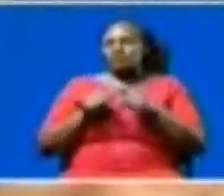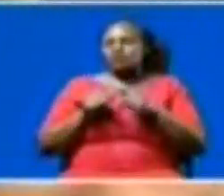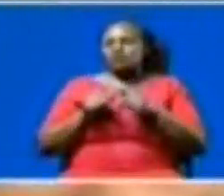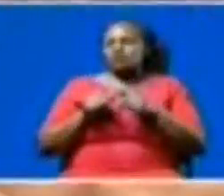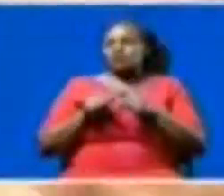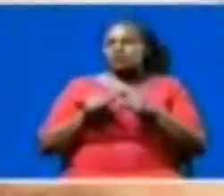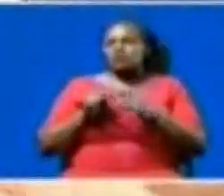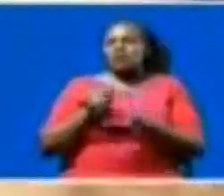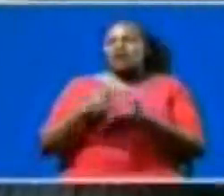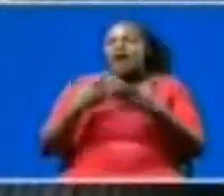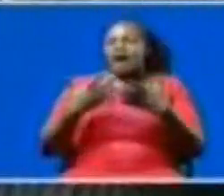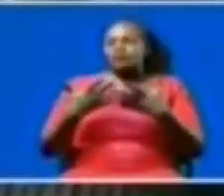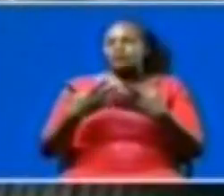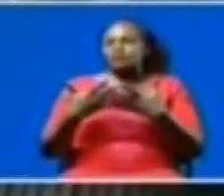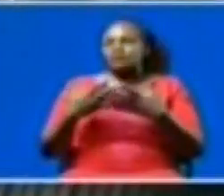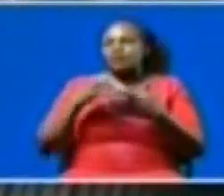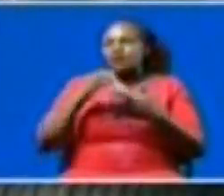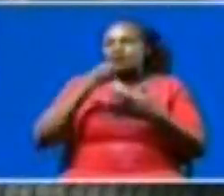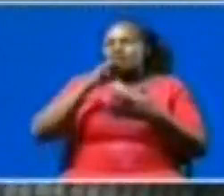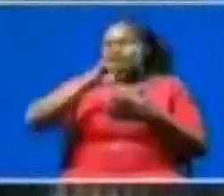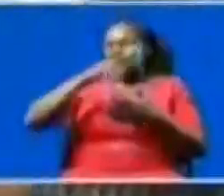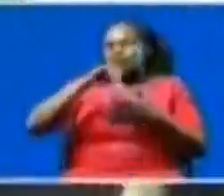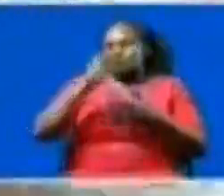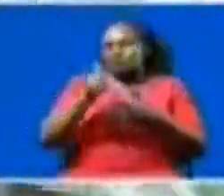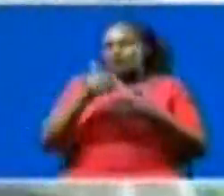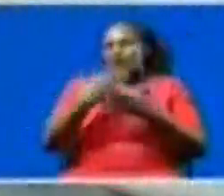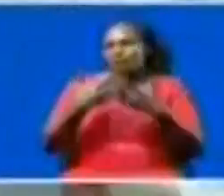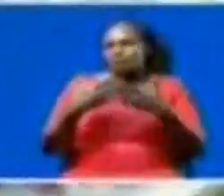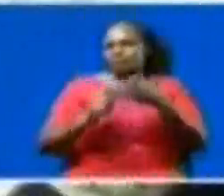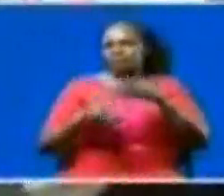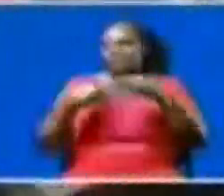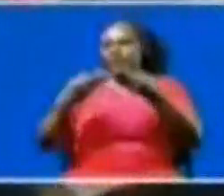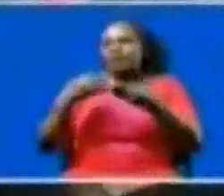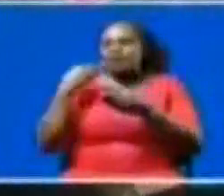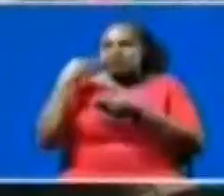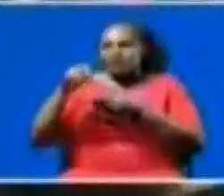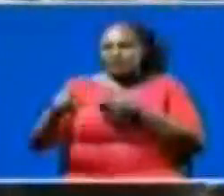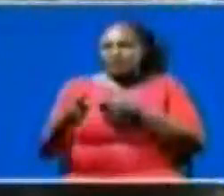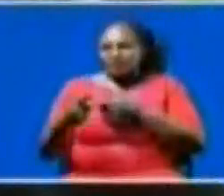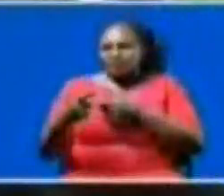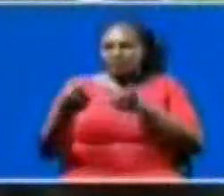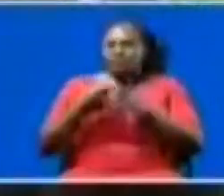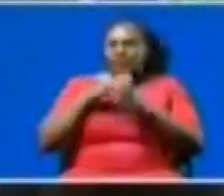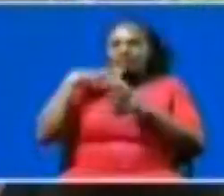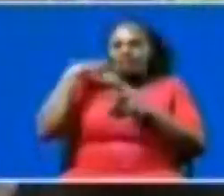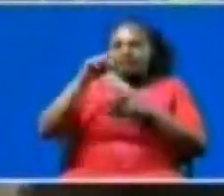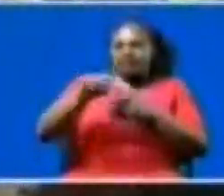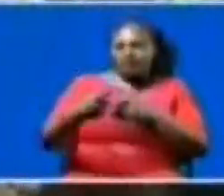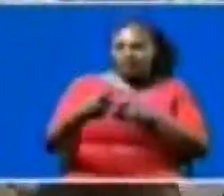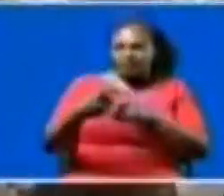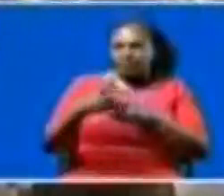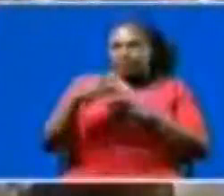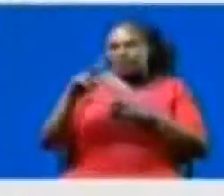Sophie has held hands with the Faraja Center Support Trust to donate 300,000 out of the 500,000